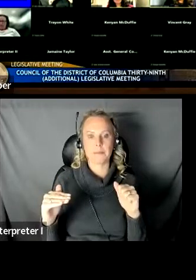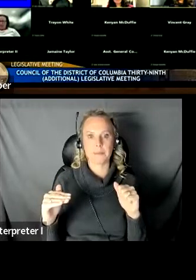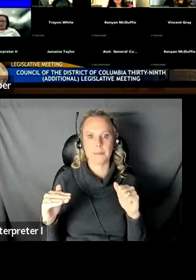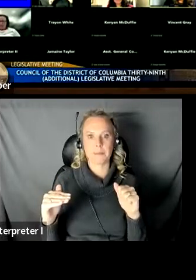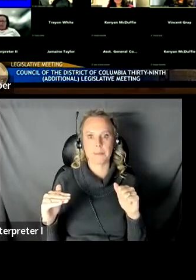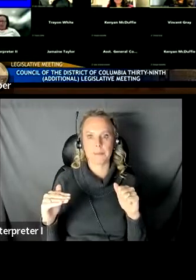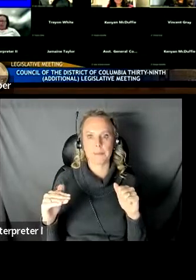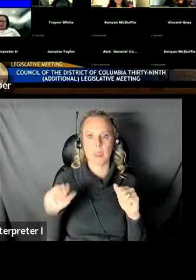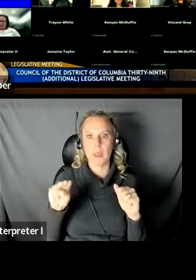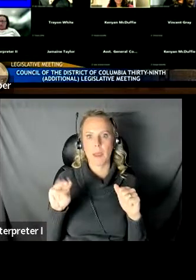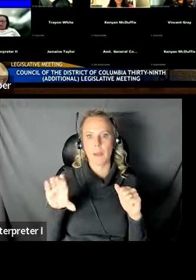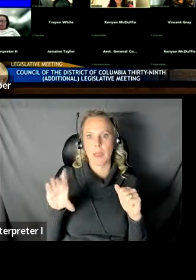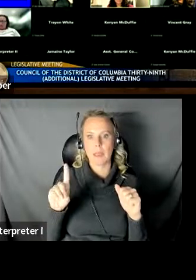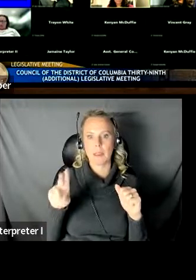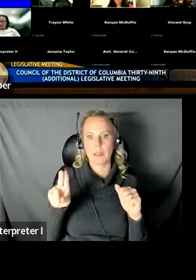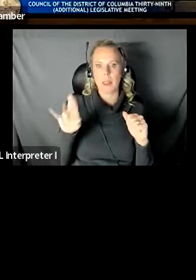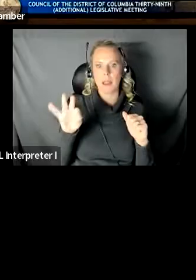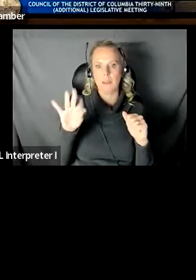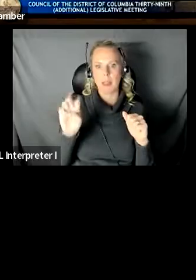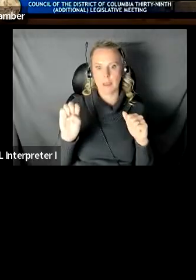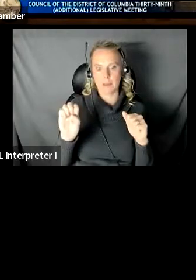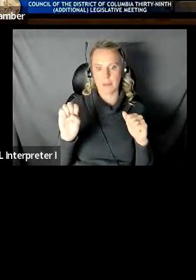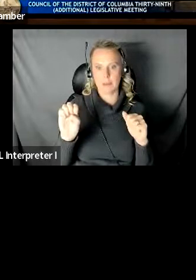yes. Councilmember McDuffie.